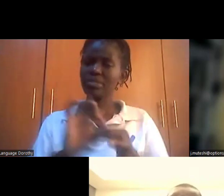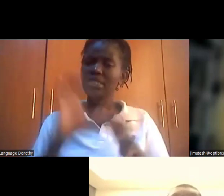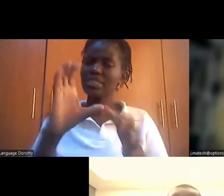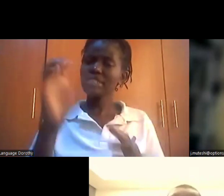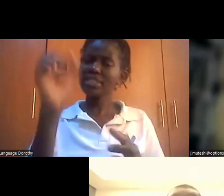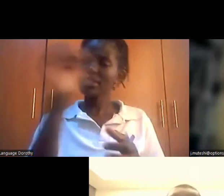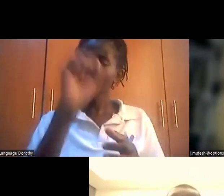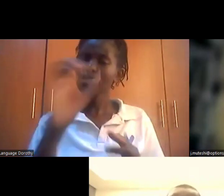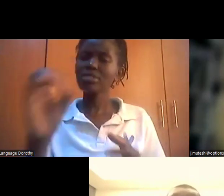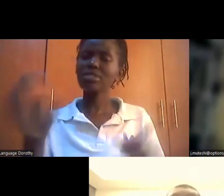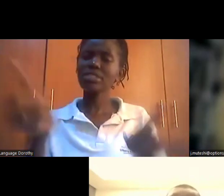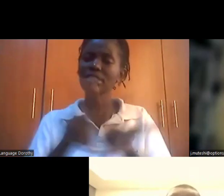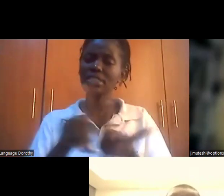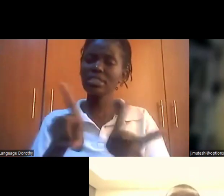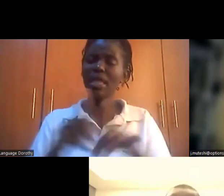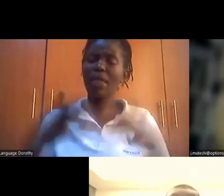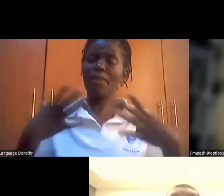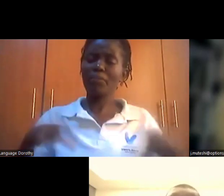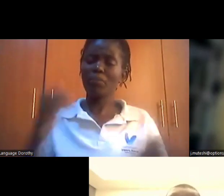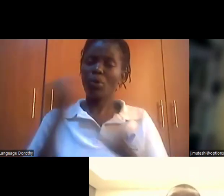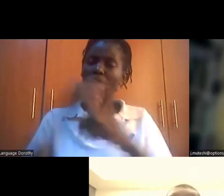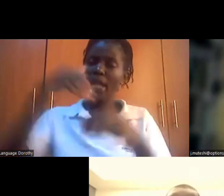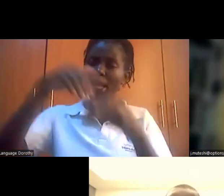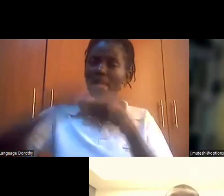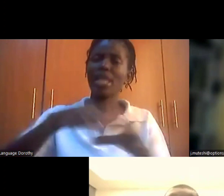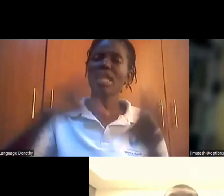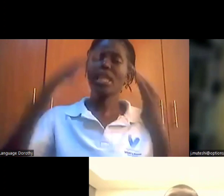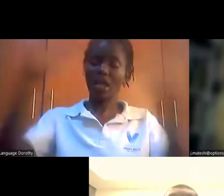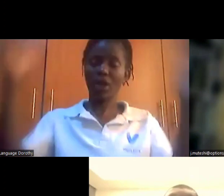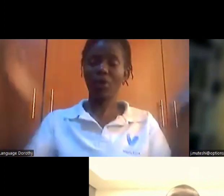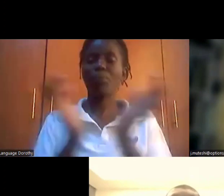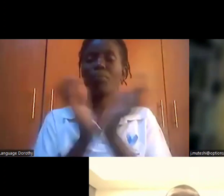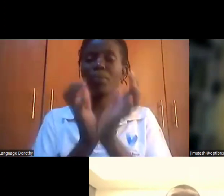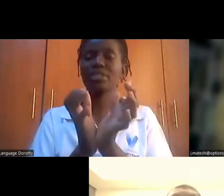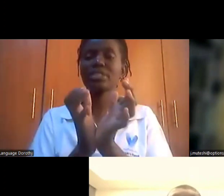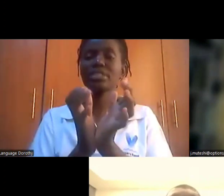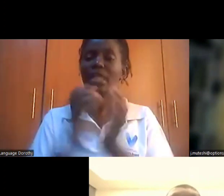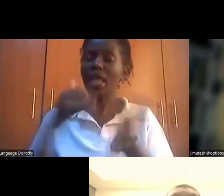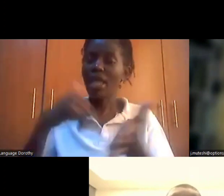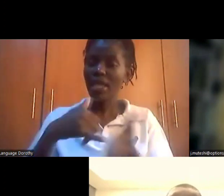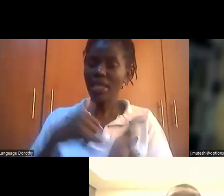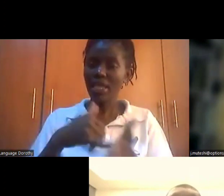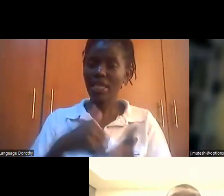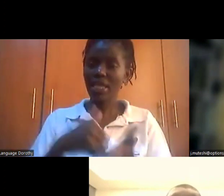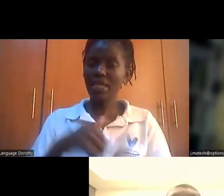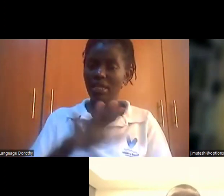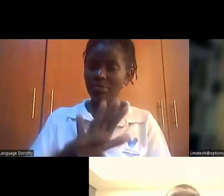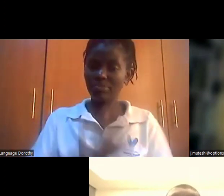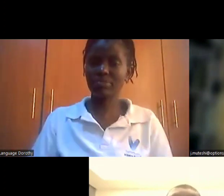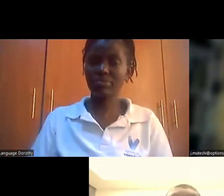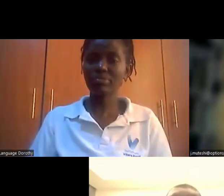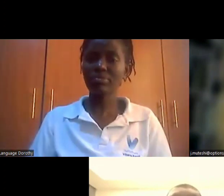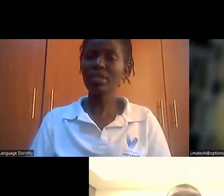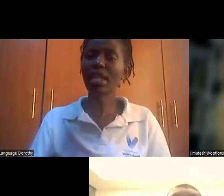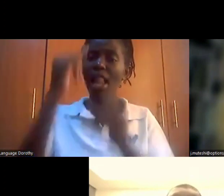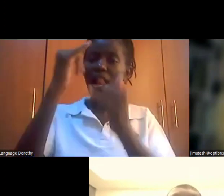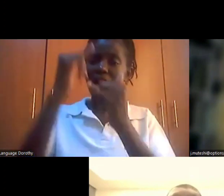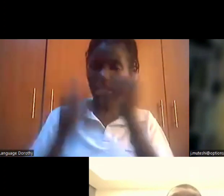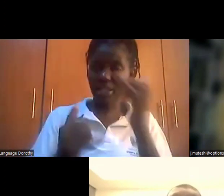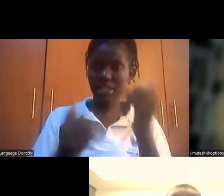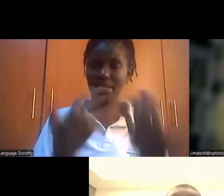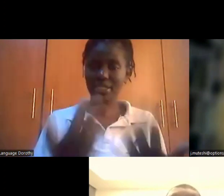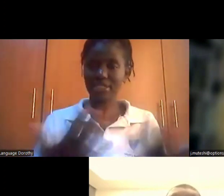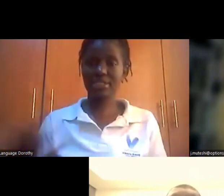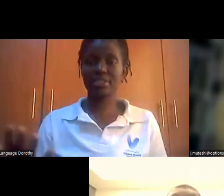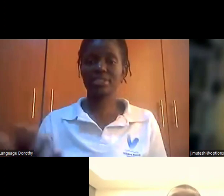able to help in the prevention of FGM, including medicalization. And the last bit, of course, is which is pertinent to the